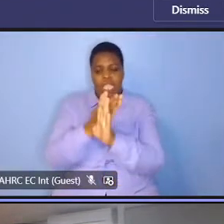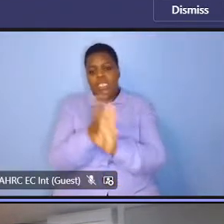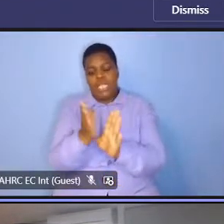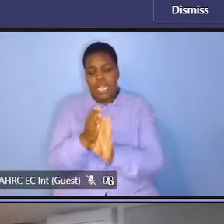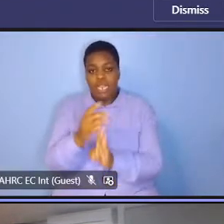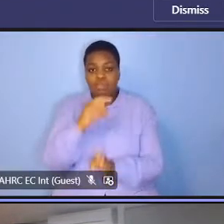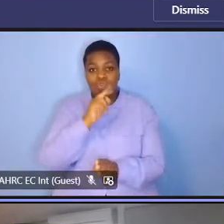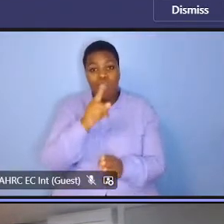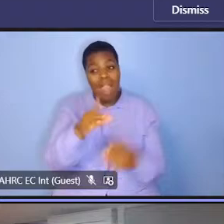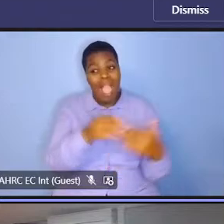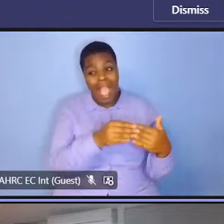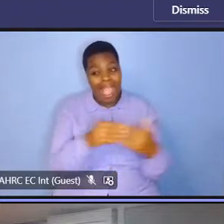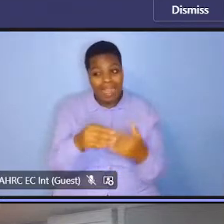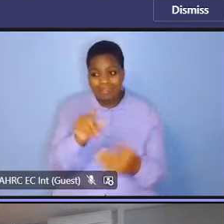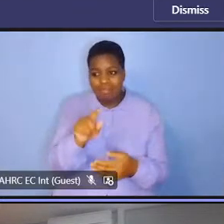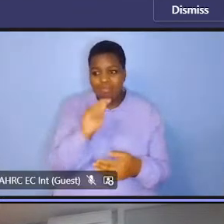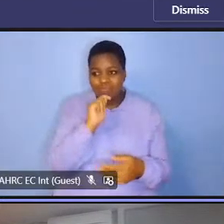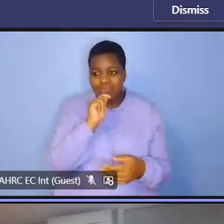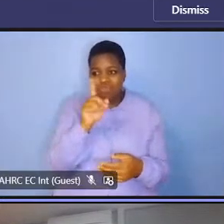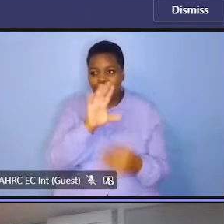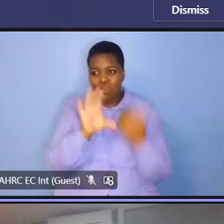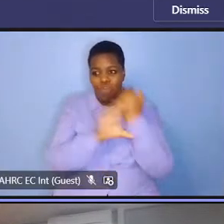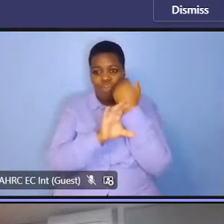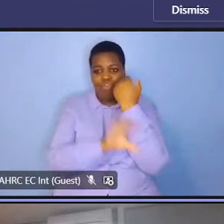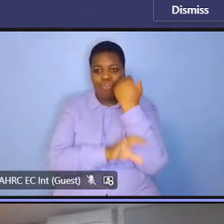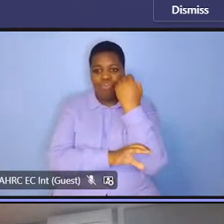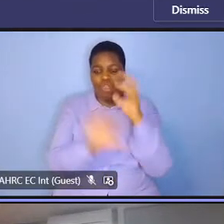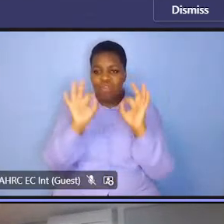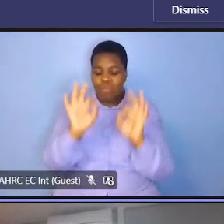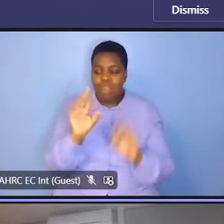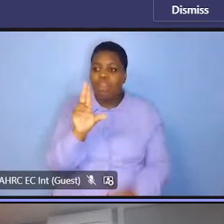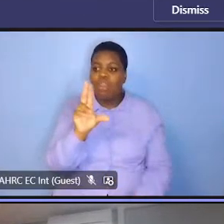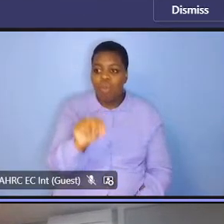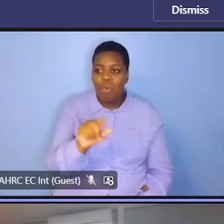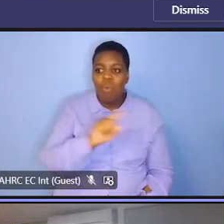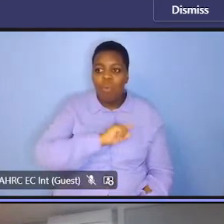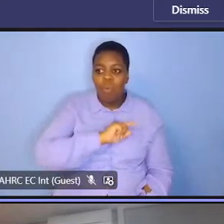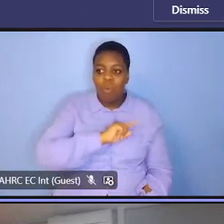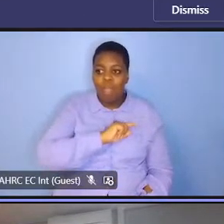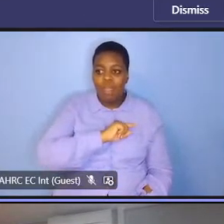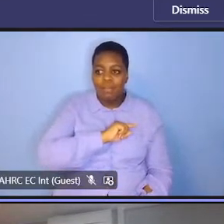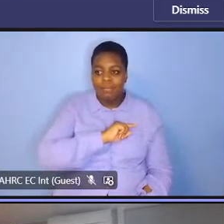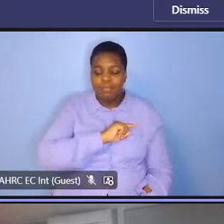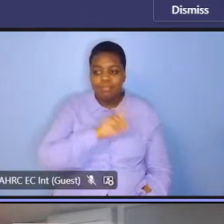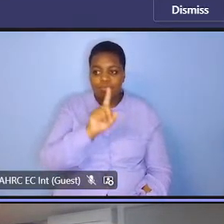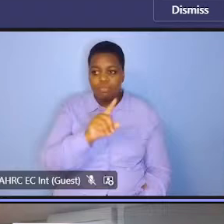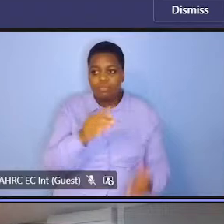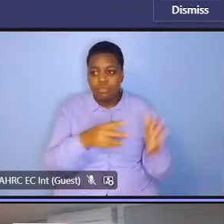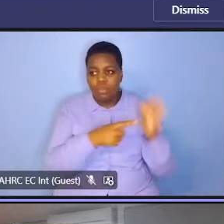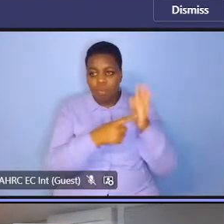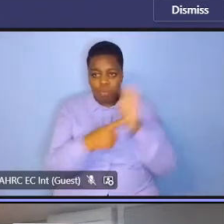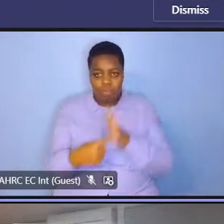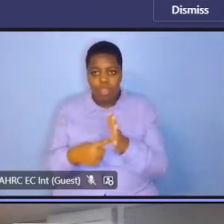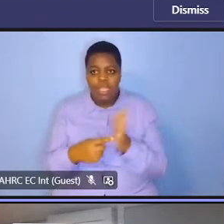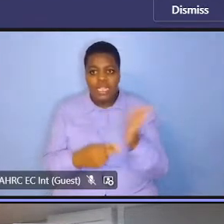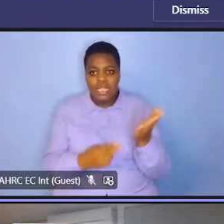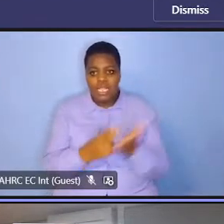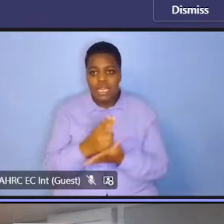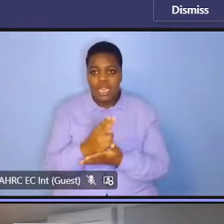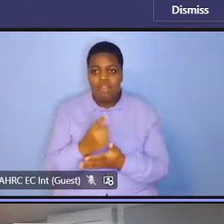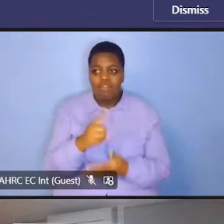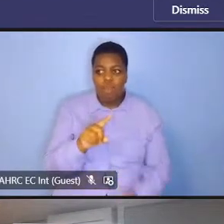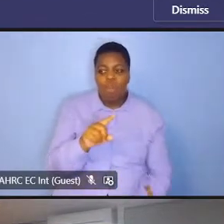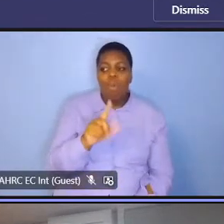are also not constitutionally correct because they may infringe on the rights of the LGBTIQ